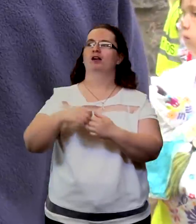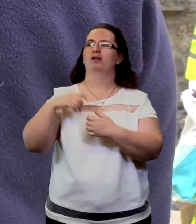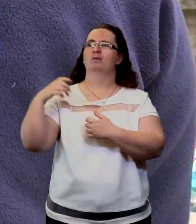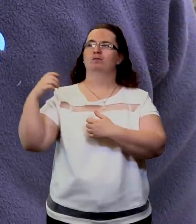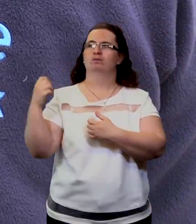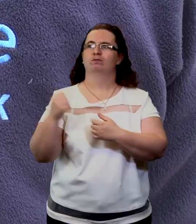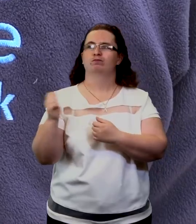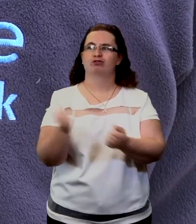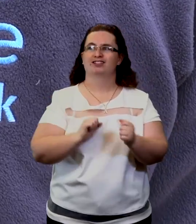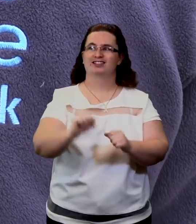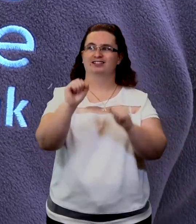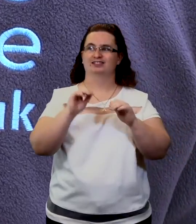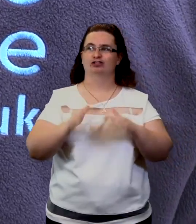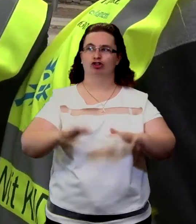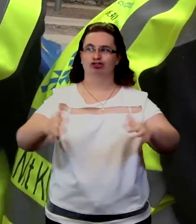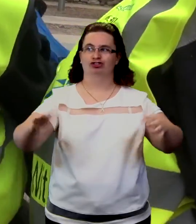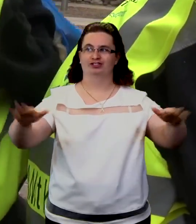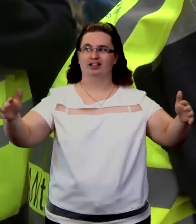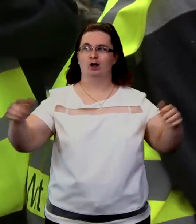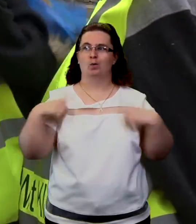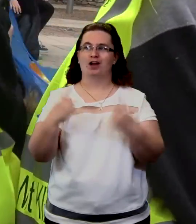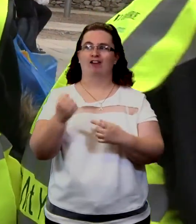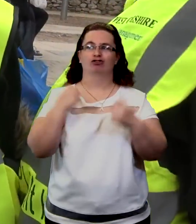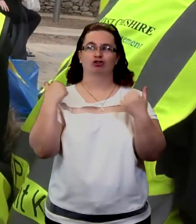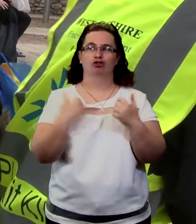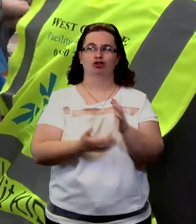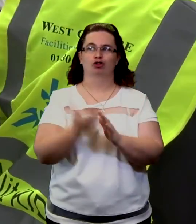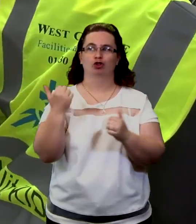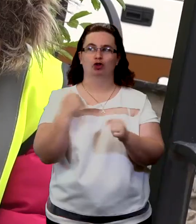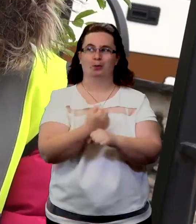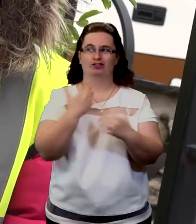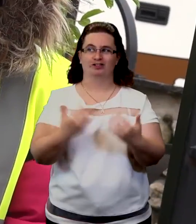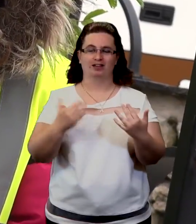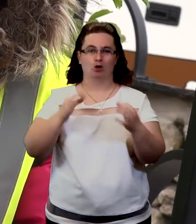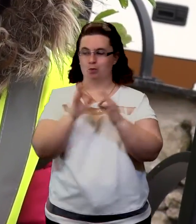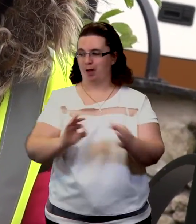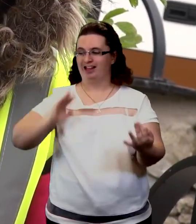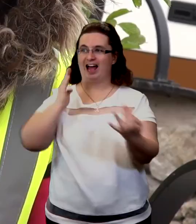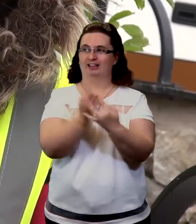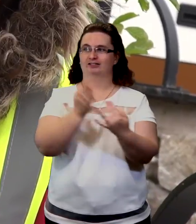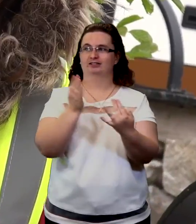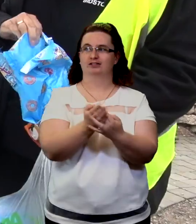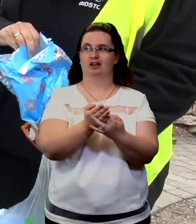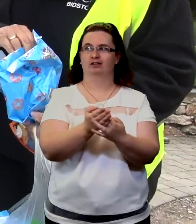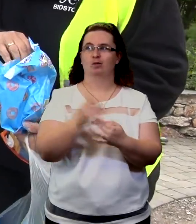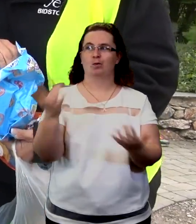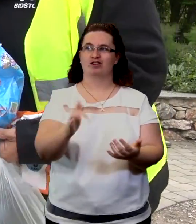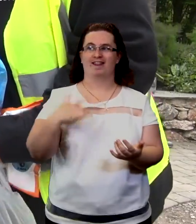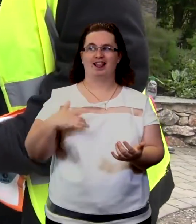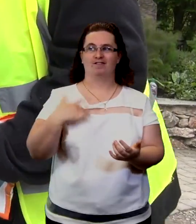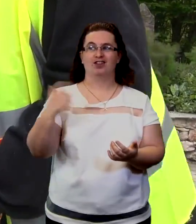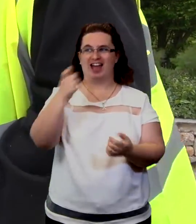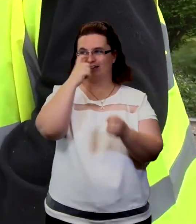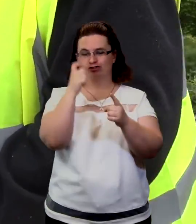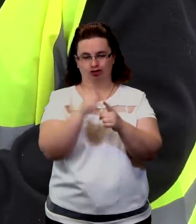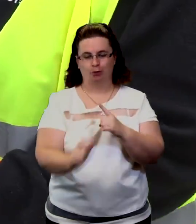more people out into the countryside. And what we've been doing today is quite accessible where they live, so they can do it in their school grounds, they could